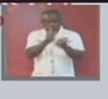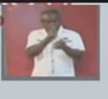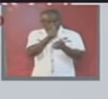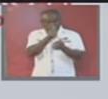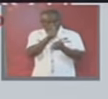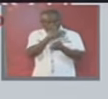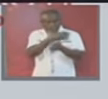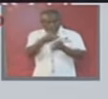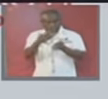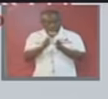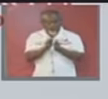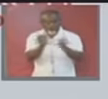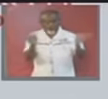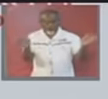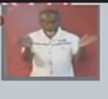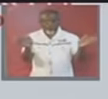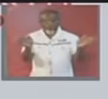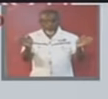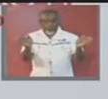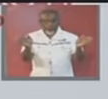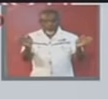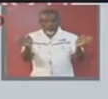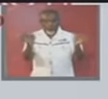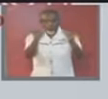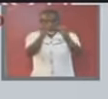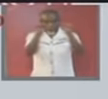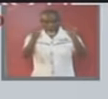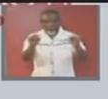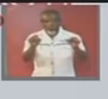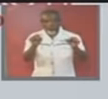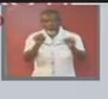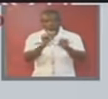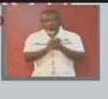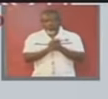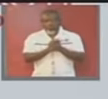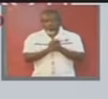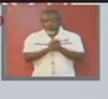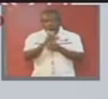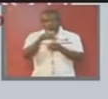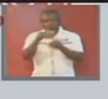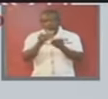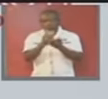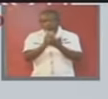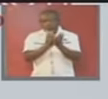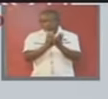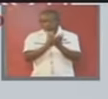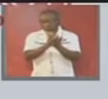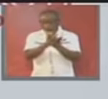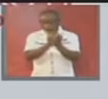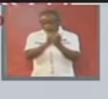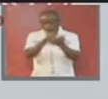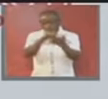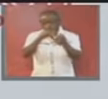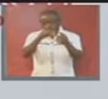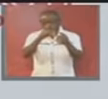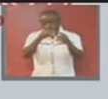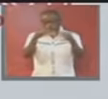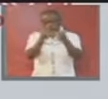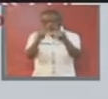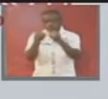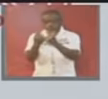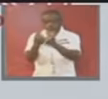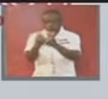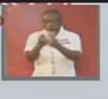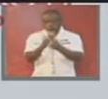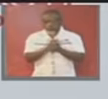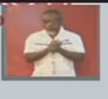sector. So those are the categories of persons stratified to receive the vaccines in part 1 of